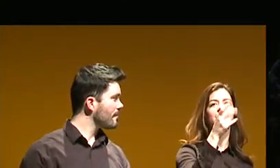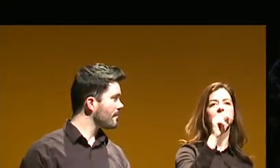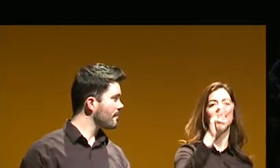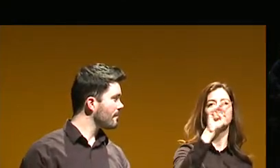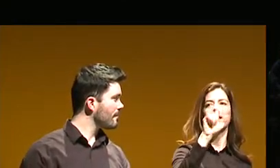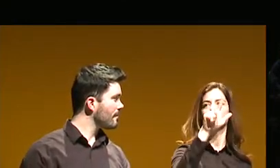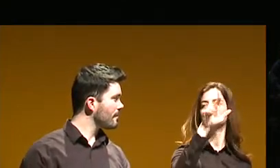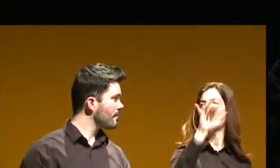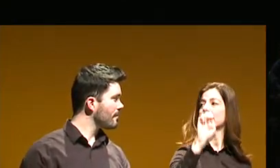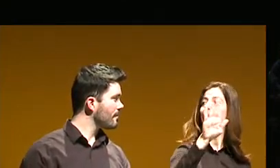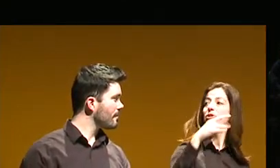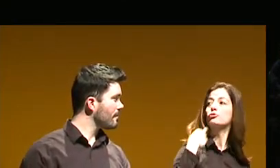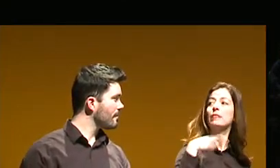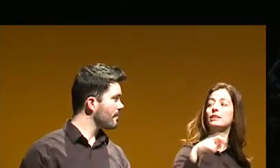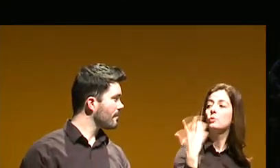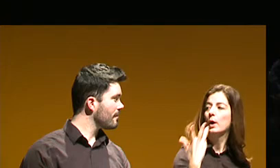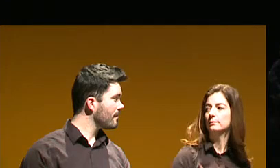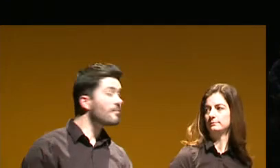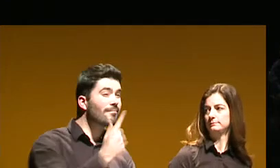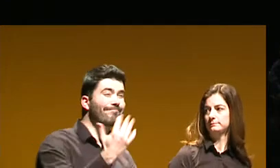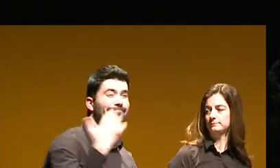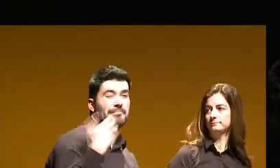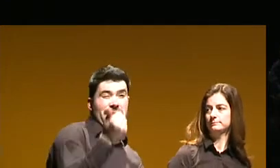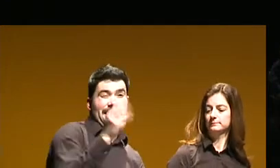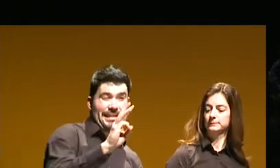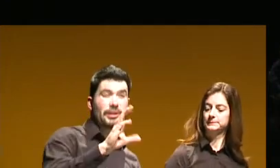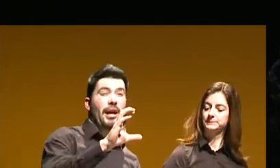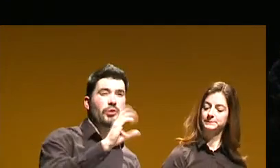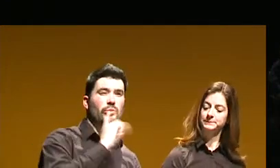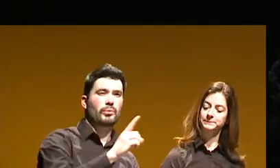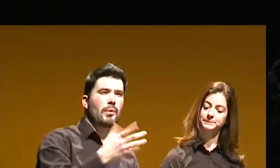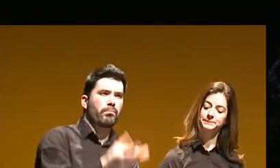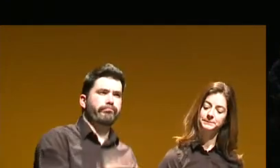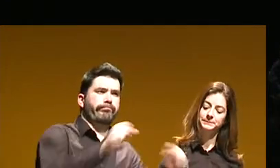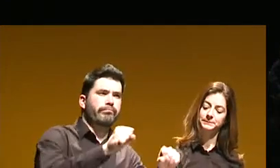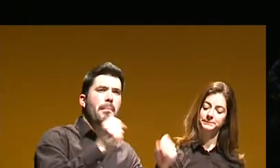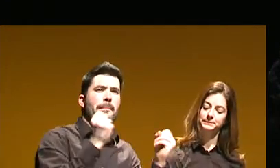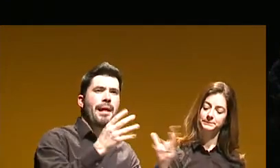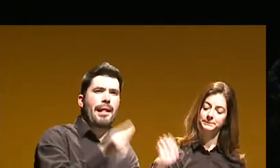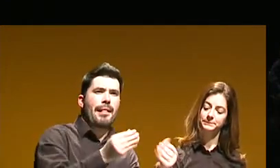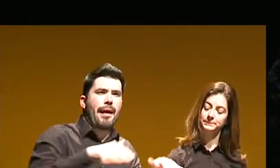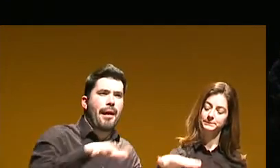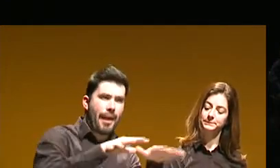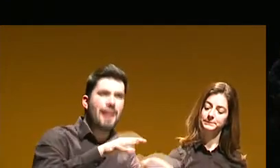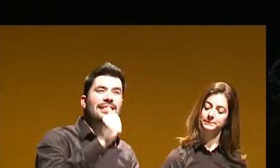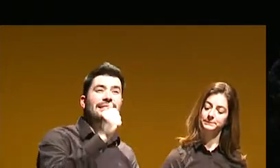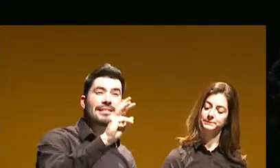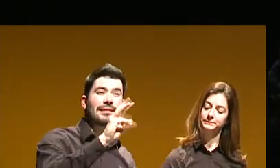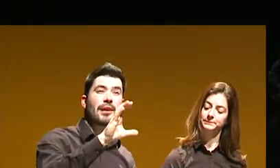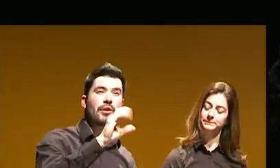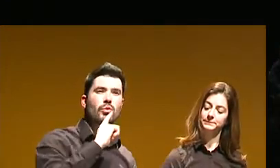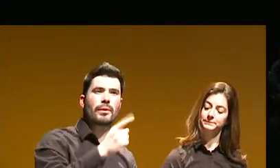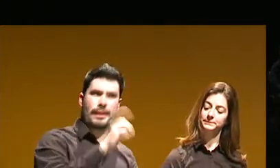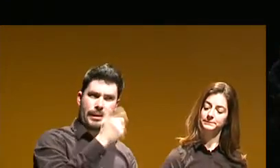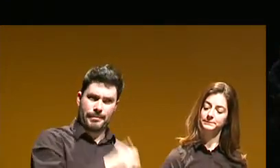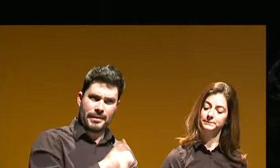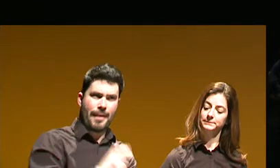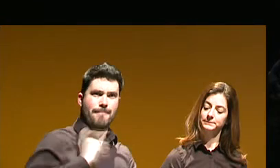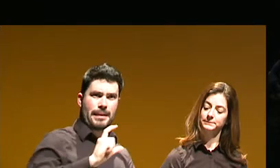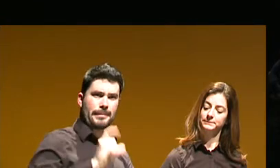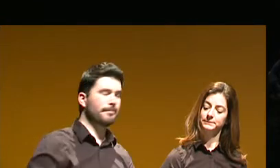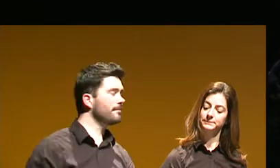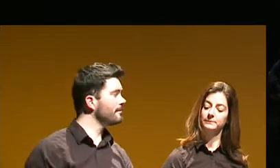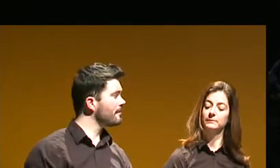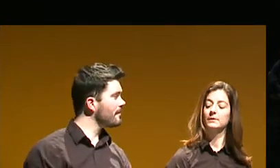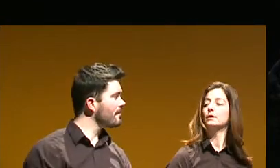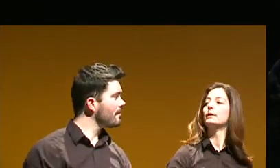religion? He was one of the largest landholders on Long Island in 1640, and he was a Muslim. What was the name of a Muslim